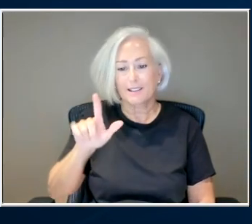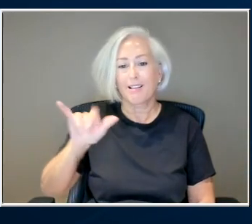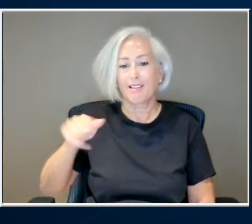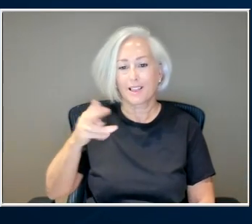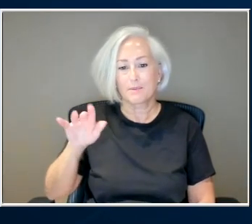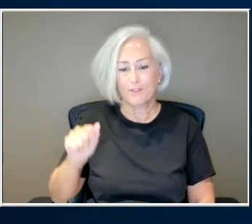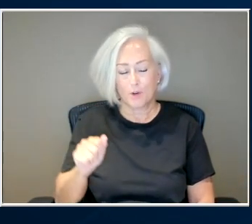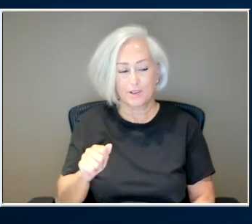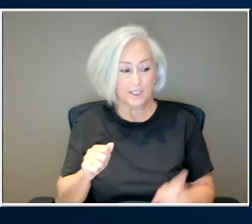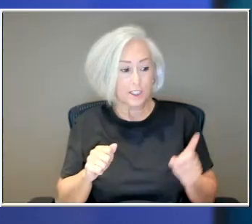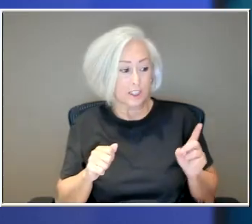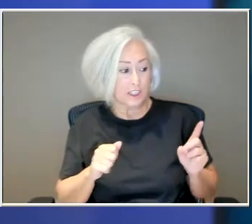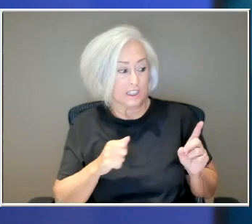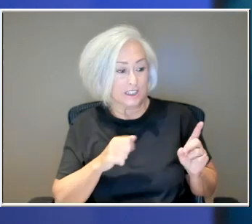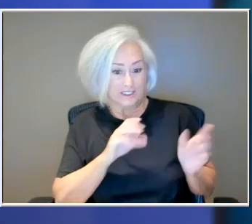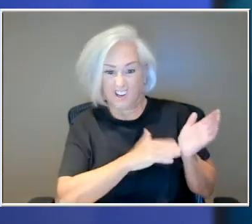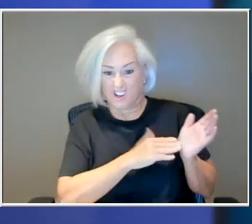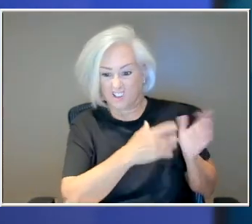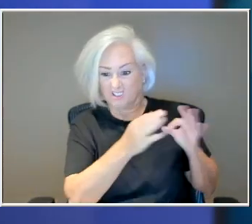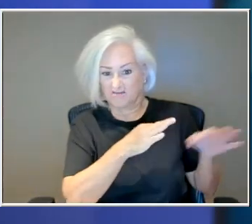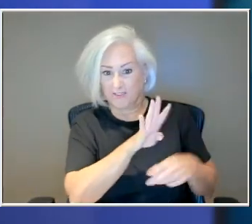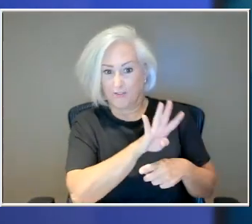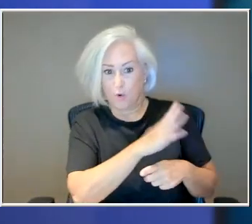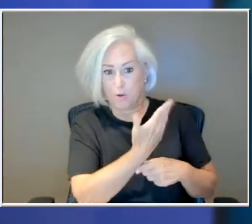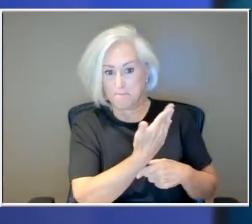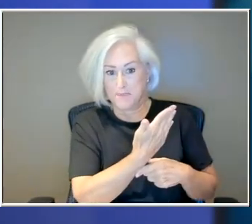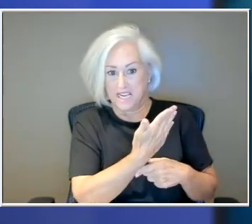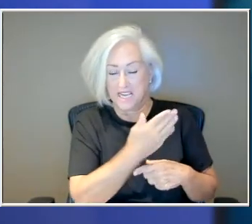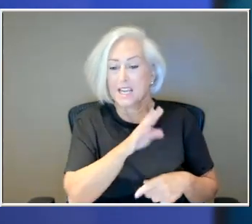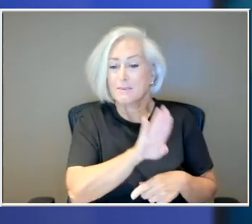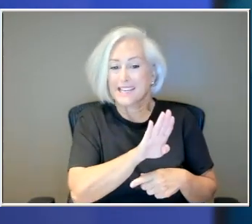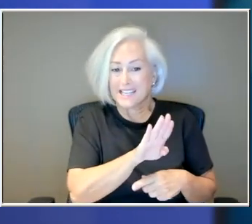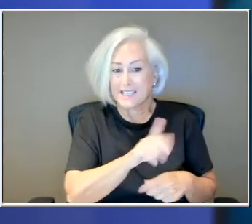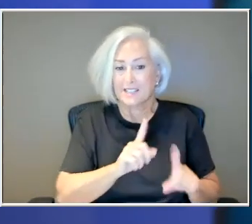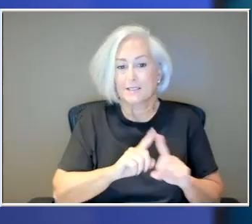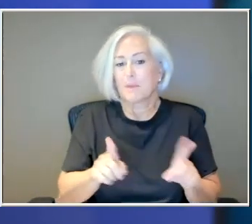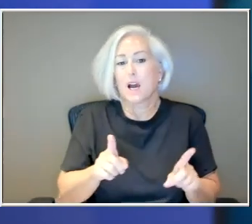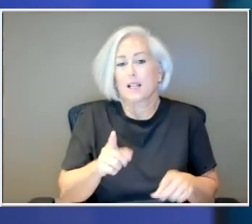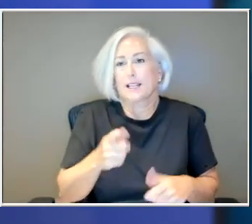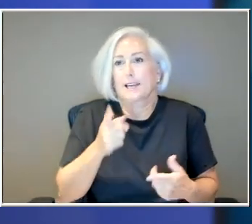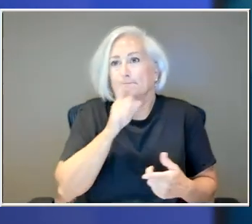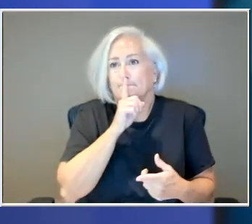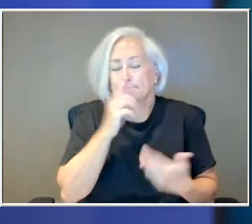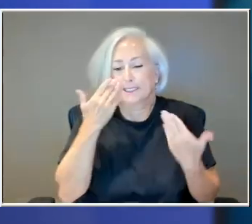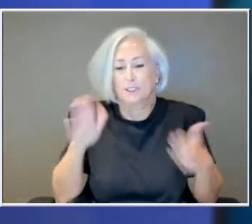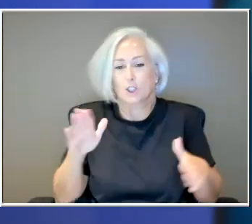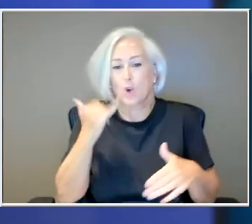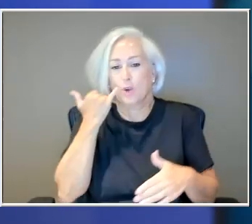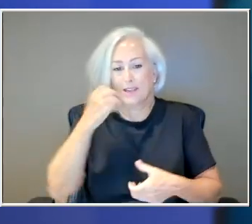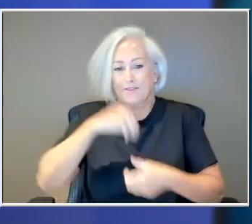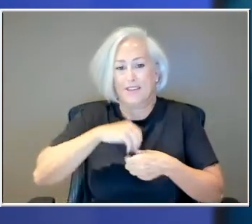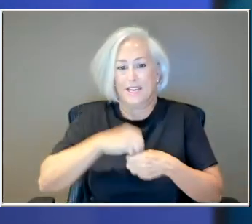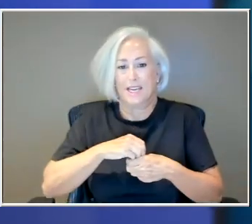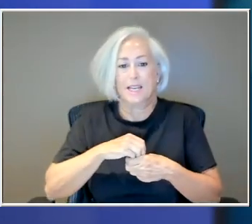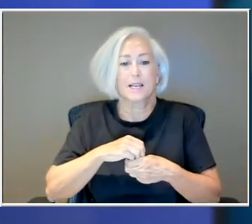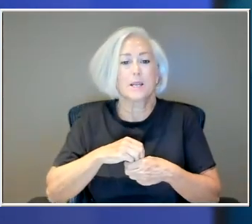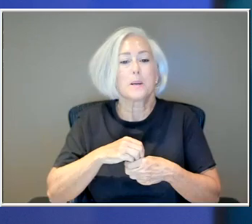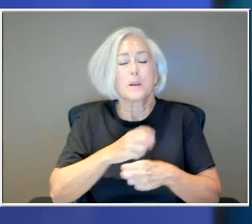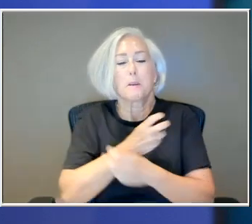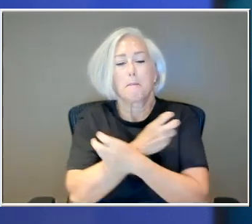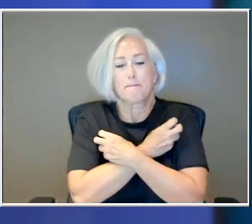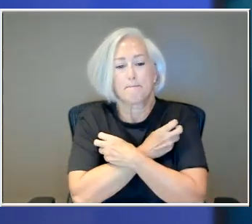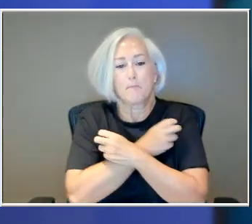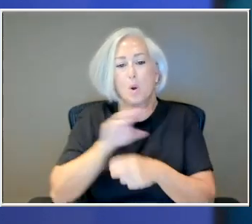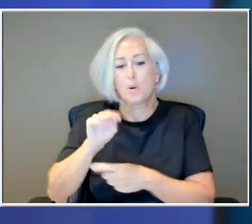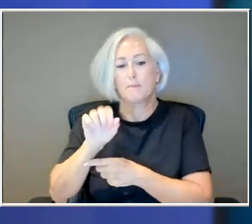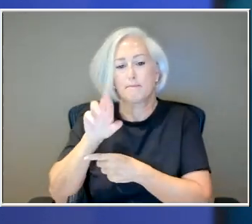my understanding is that they couldn't rule out the cancer being in my bone marrow, and so it was kind of the top of the line diagnosis at